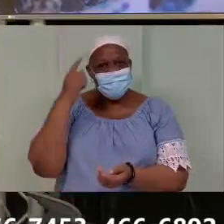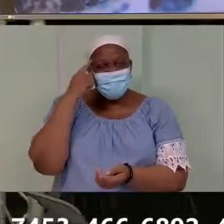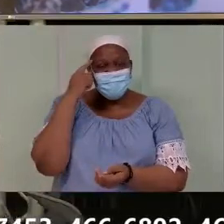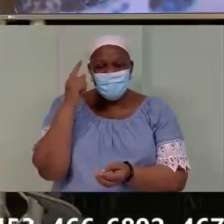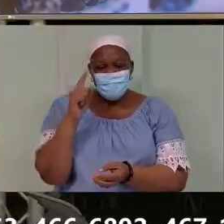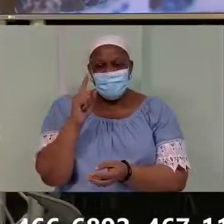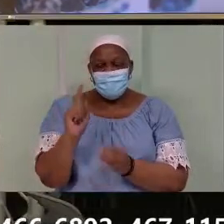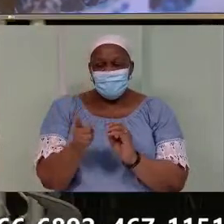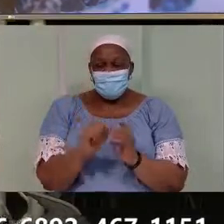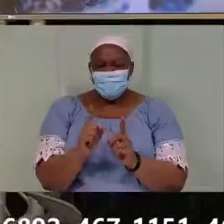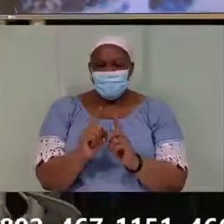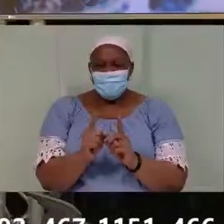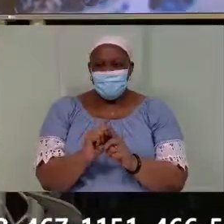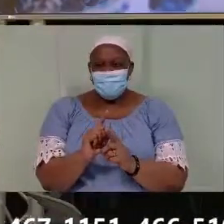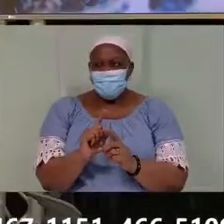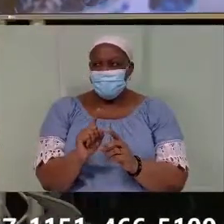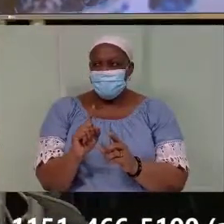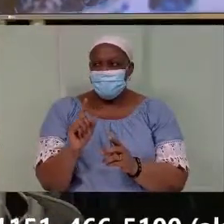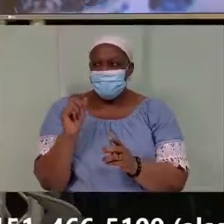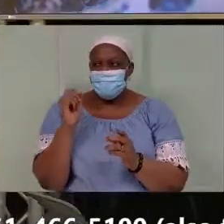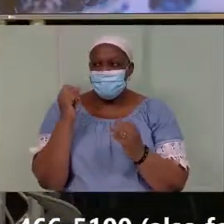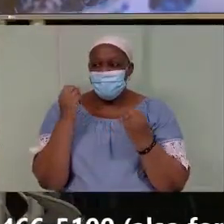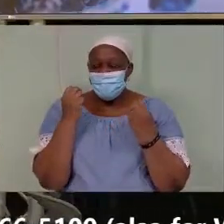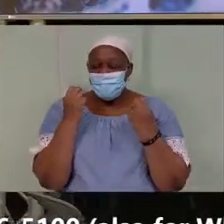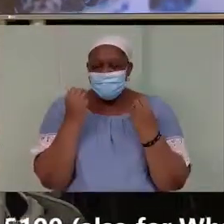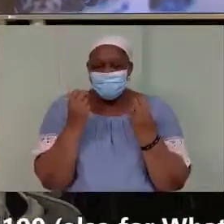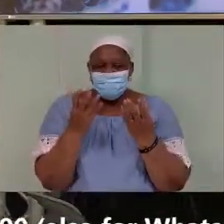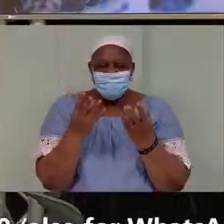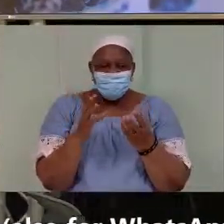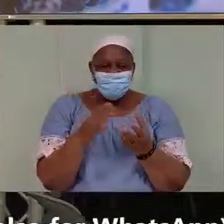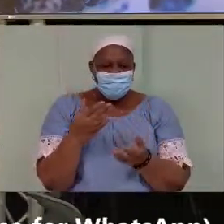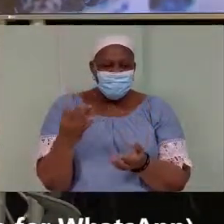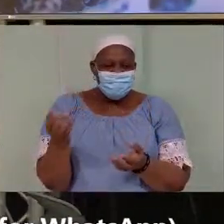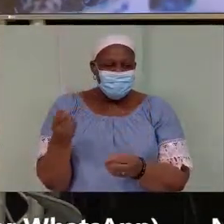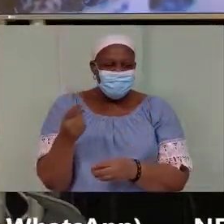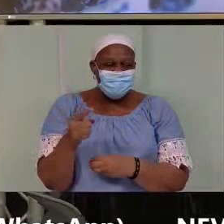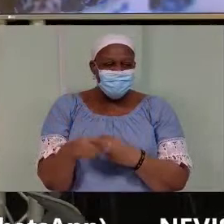course, I'm very good at distinguishing sense from nonsense. So,